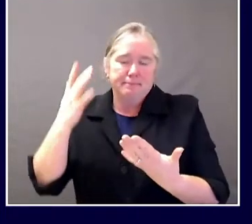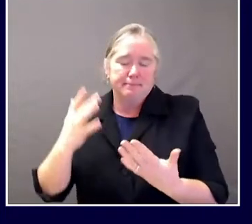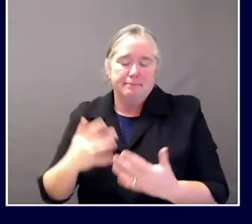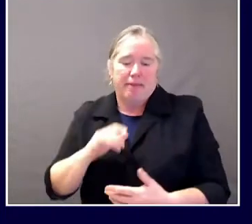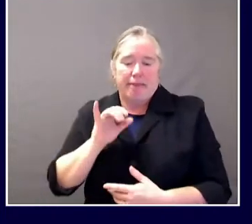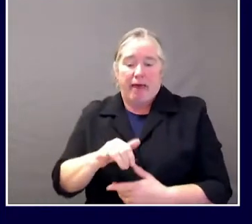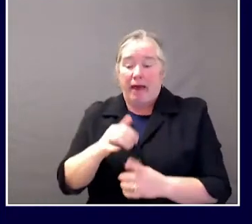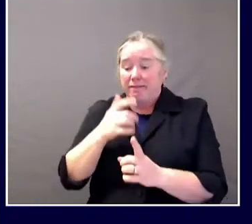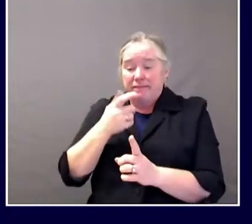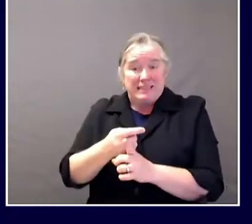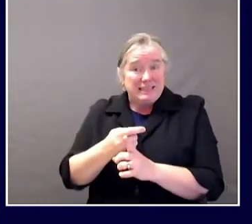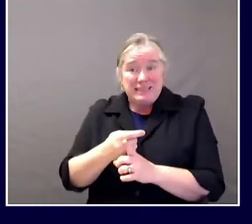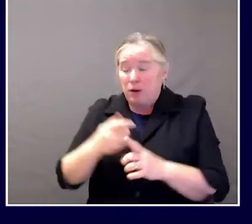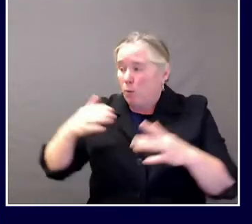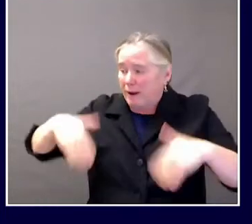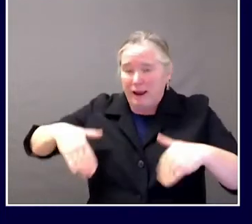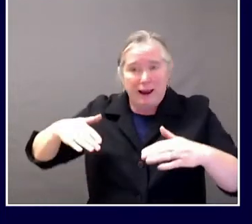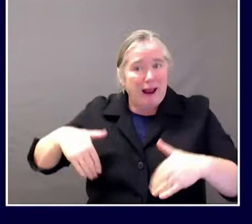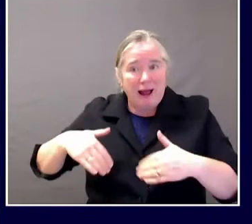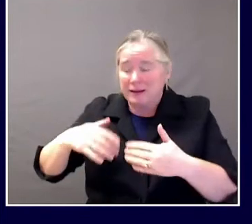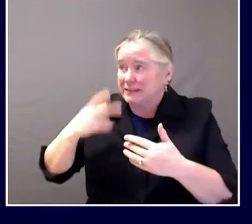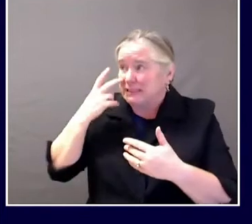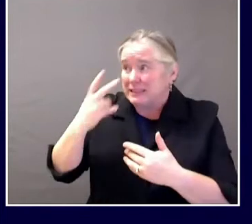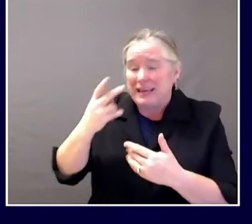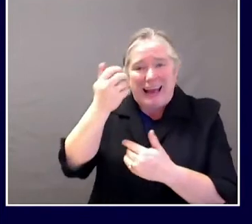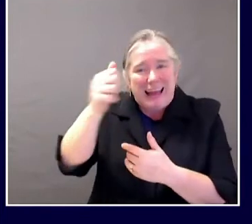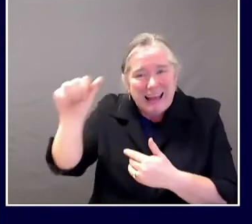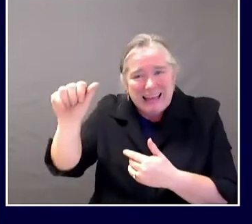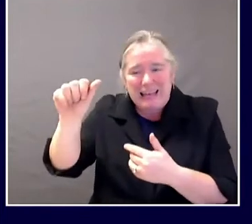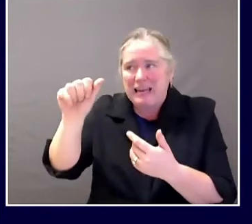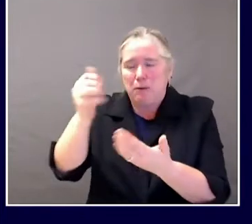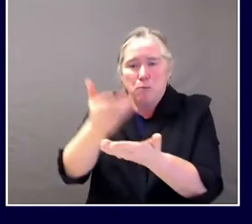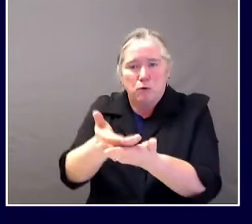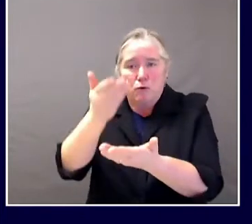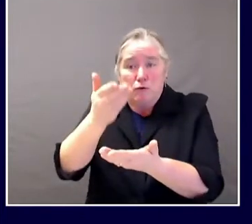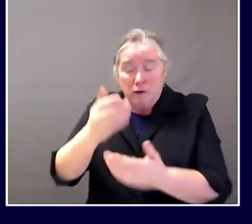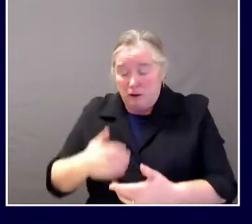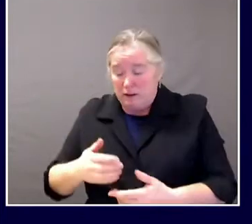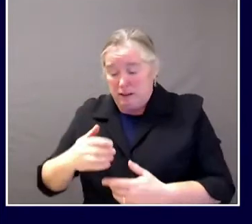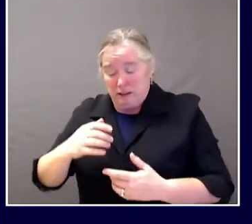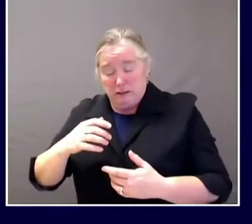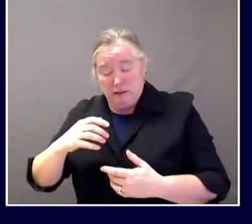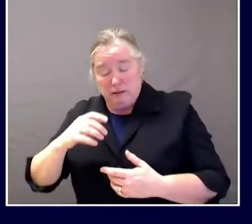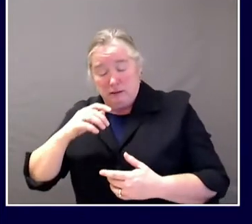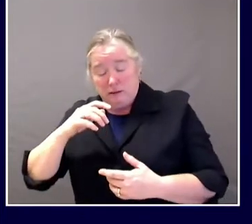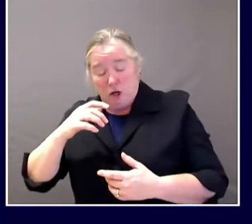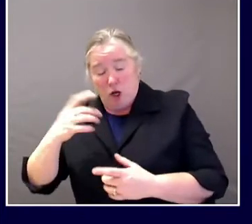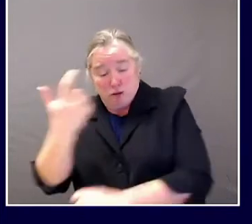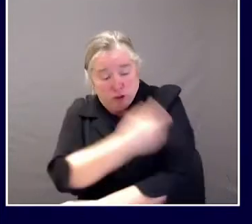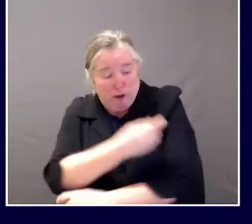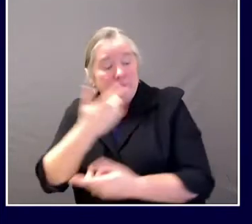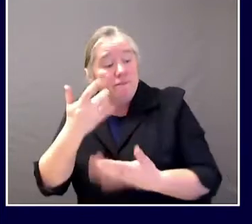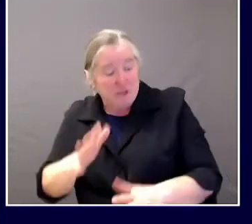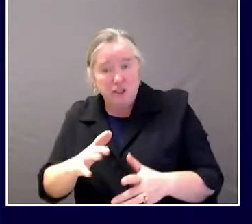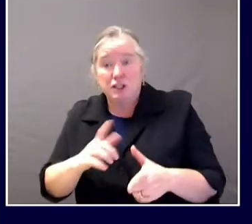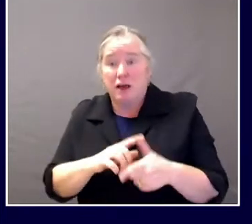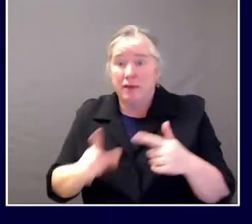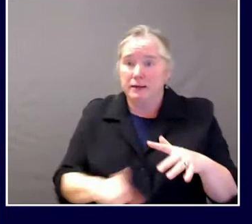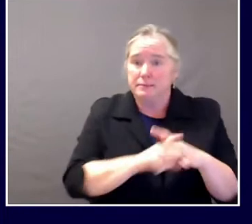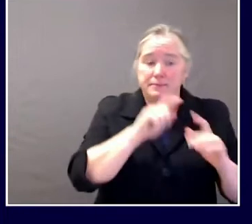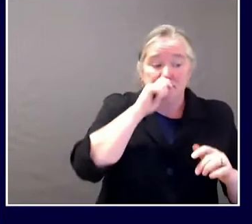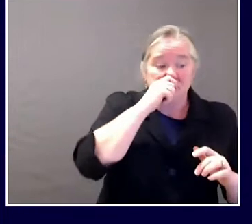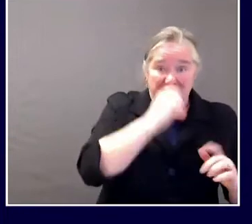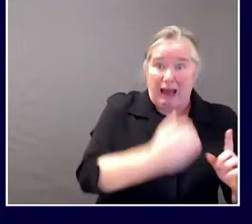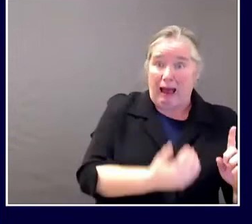you to turn positive on a PCR test after you've received it. It will, however,